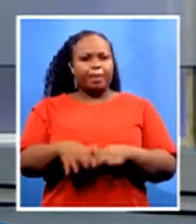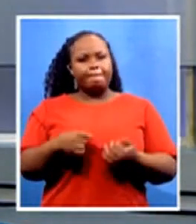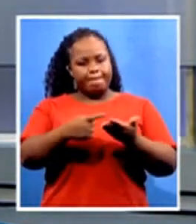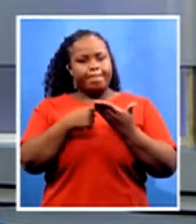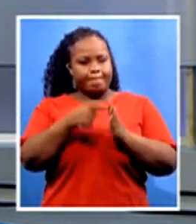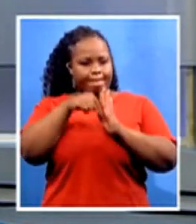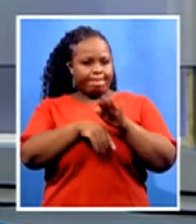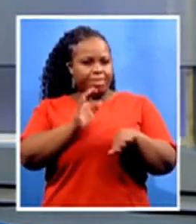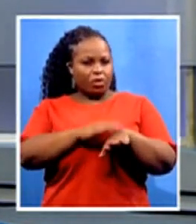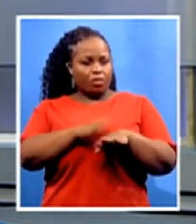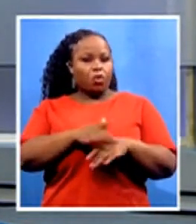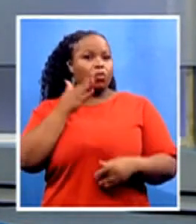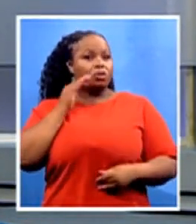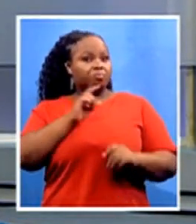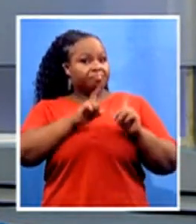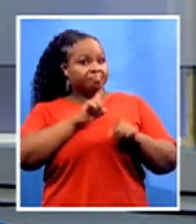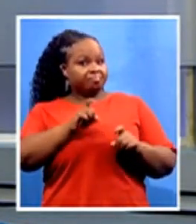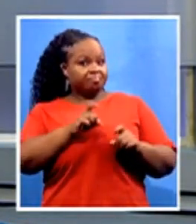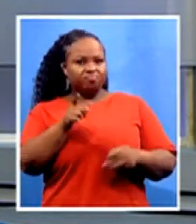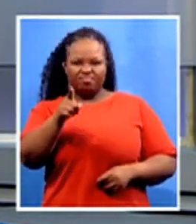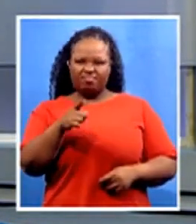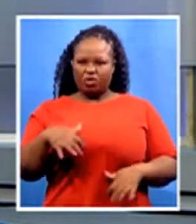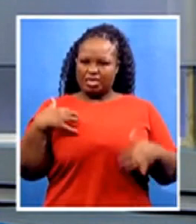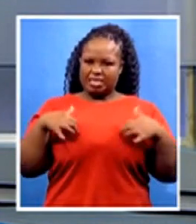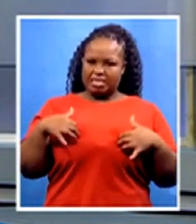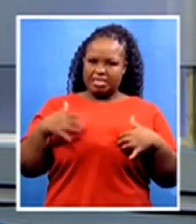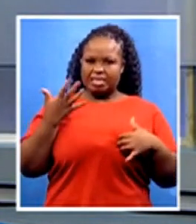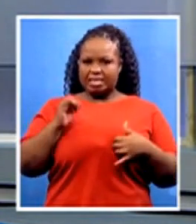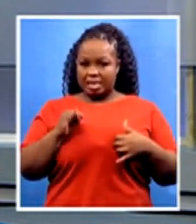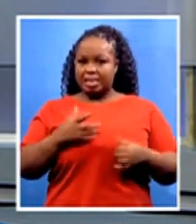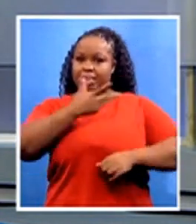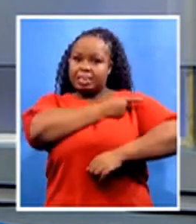question: how eager are you to get vaccinated? Let's take a look at some of the tweets that have come.